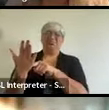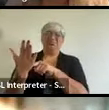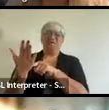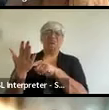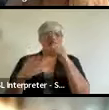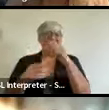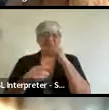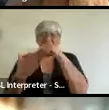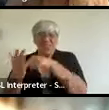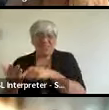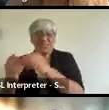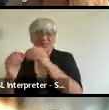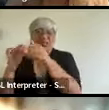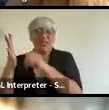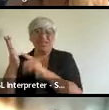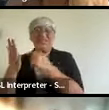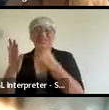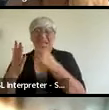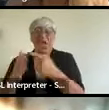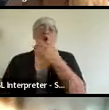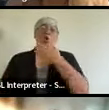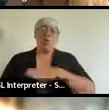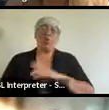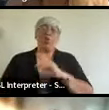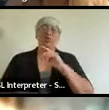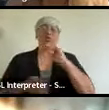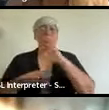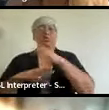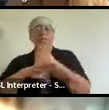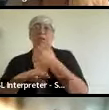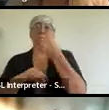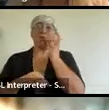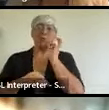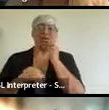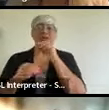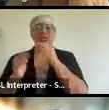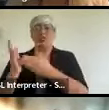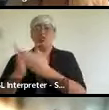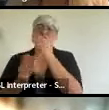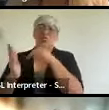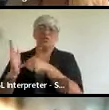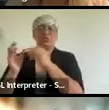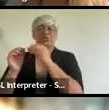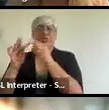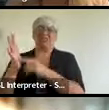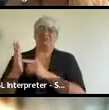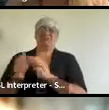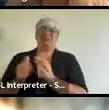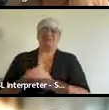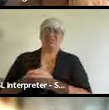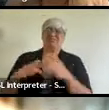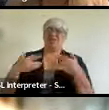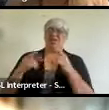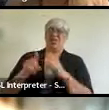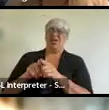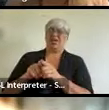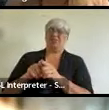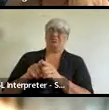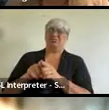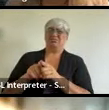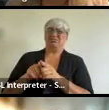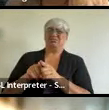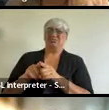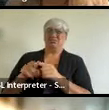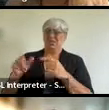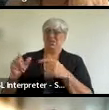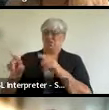up a committee that we've been doing that kind of